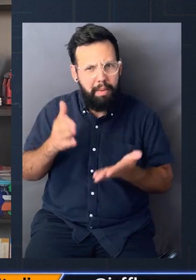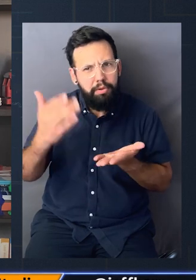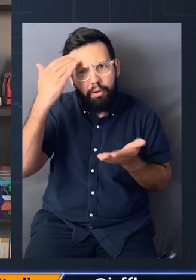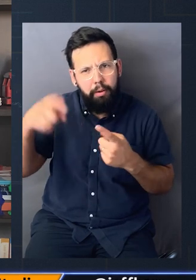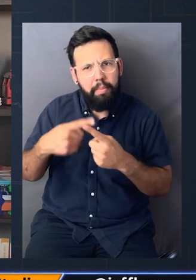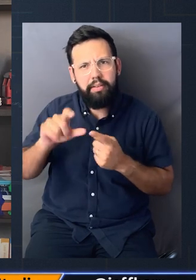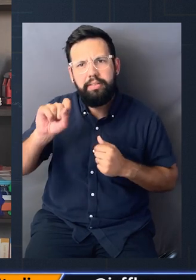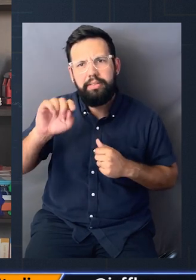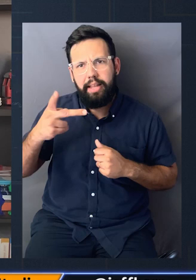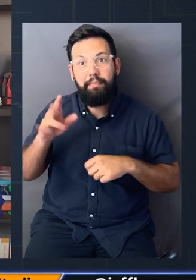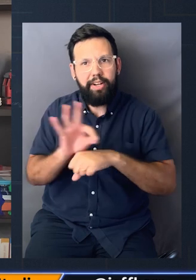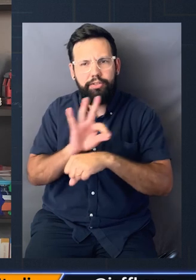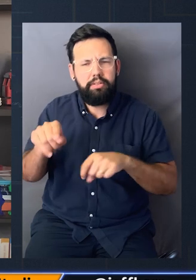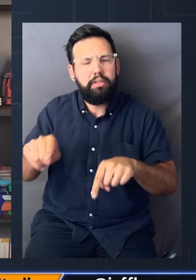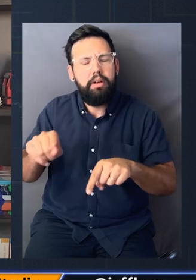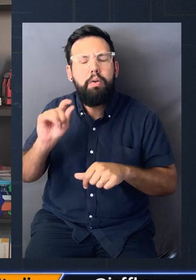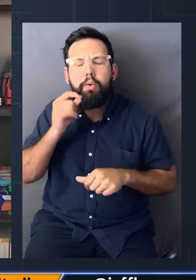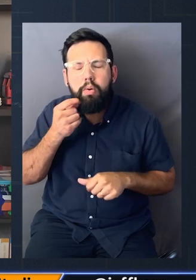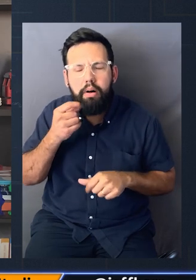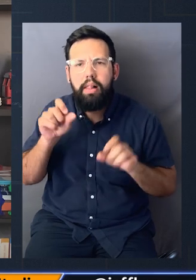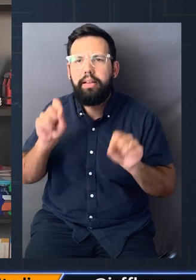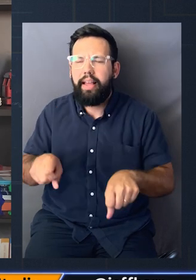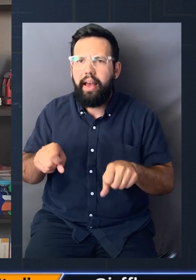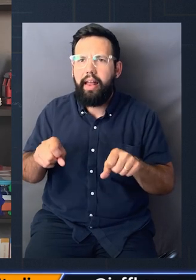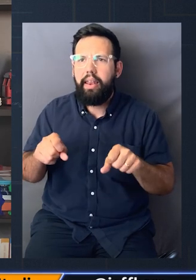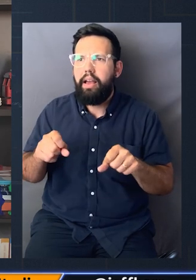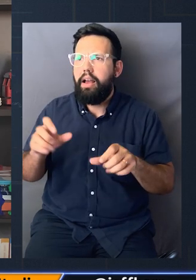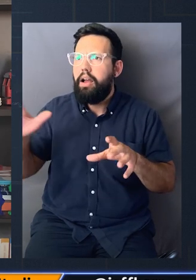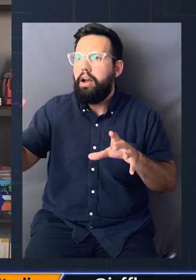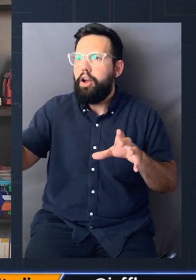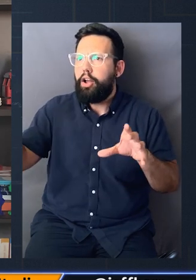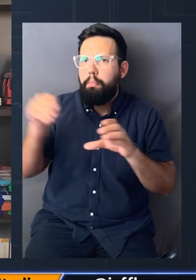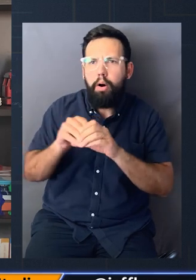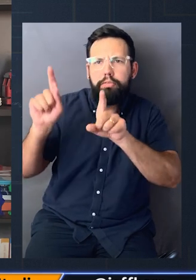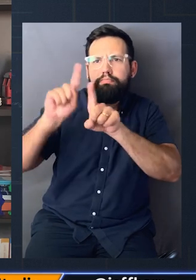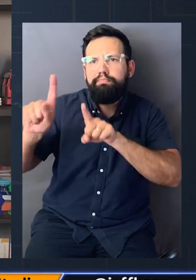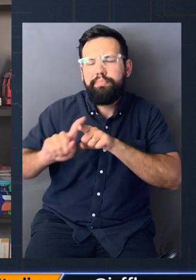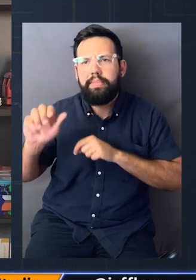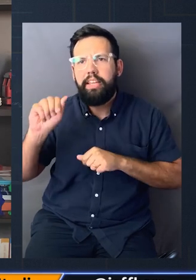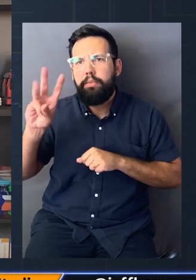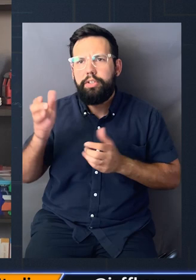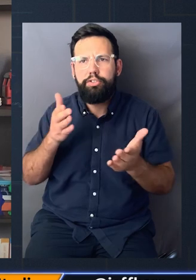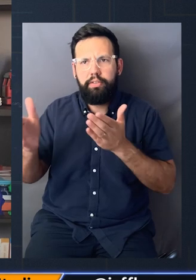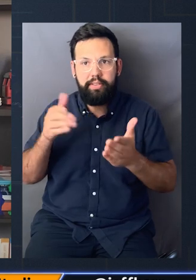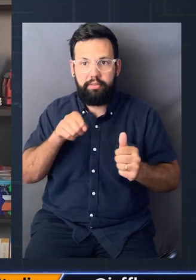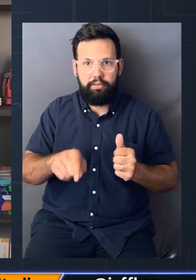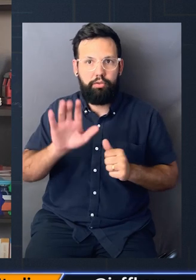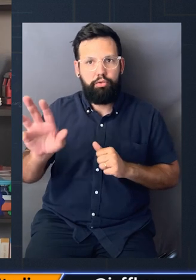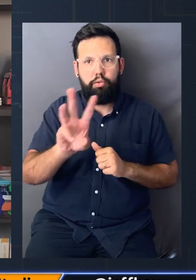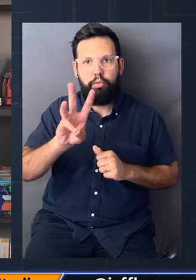about them a time or two in the past. These are so cool. You can compose multiple AWS services into workflows.